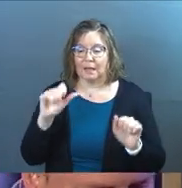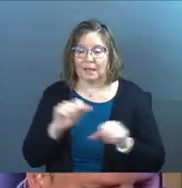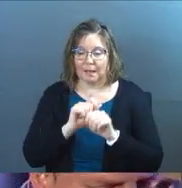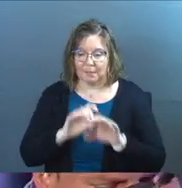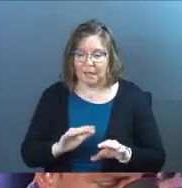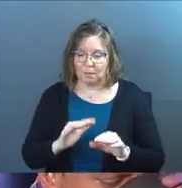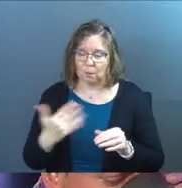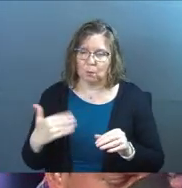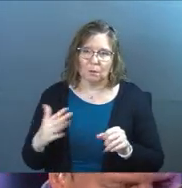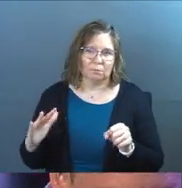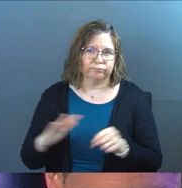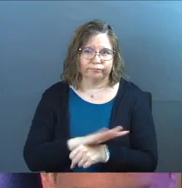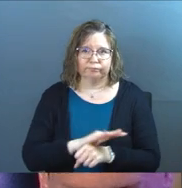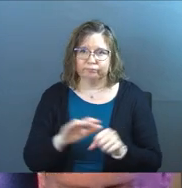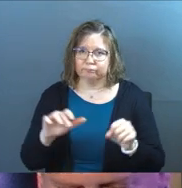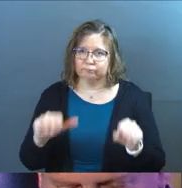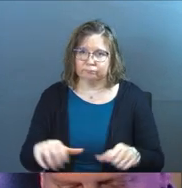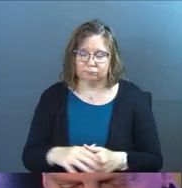abundantly